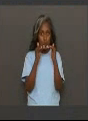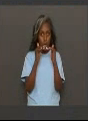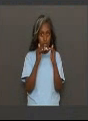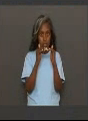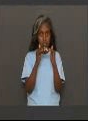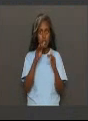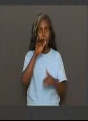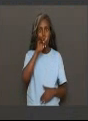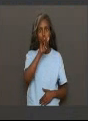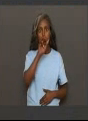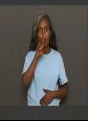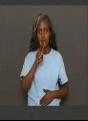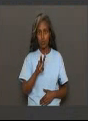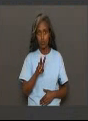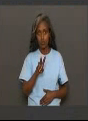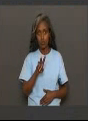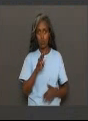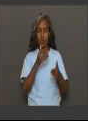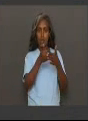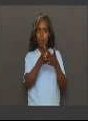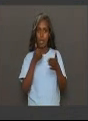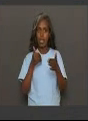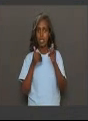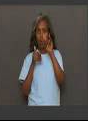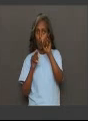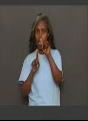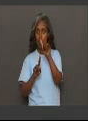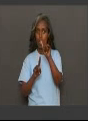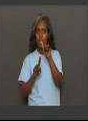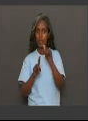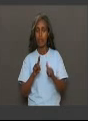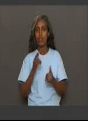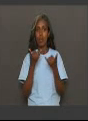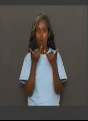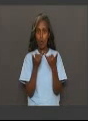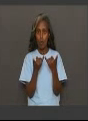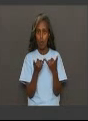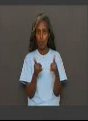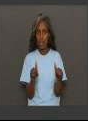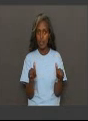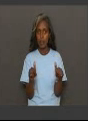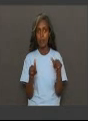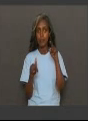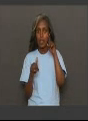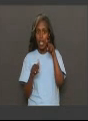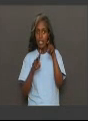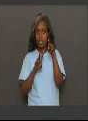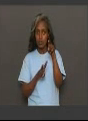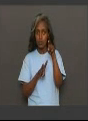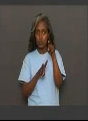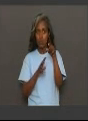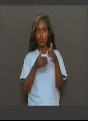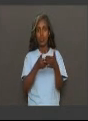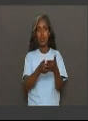equals y2 minus y1 over